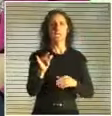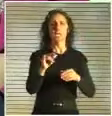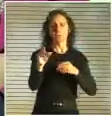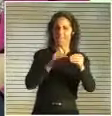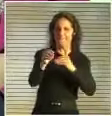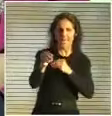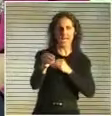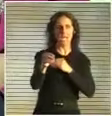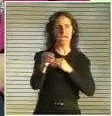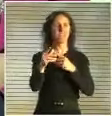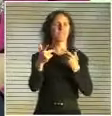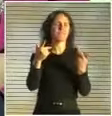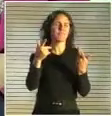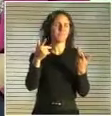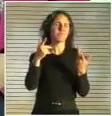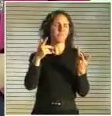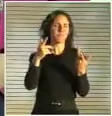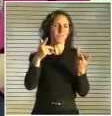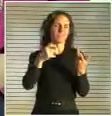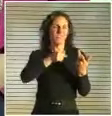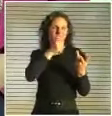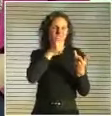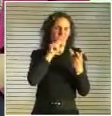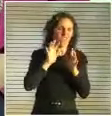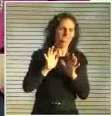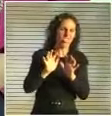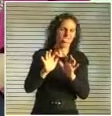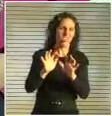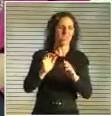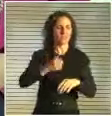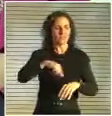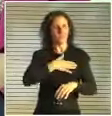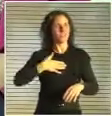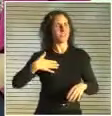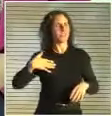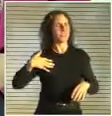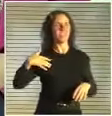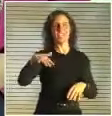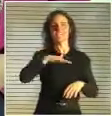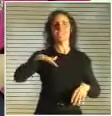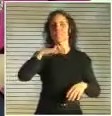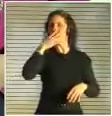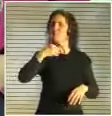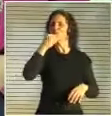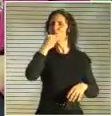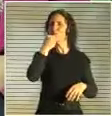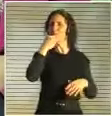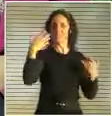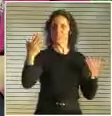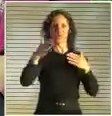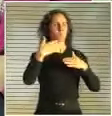space looking fashionable and looking, with the most exciting elements that are going to draw